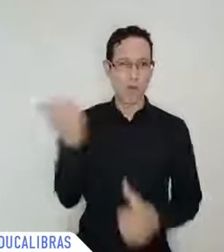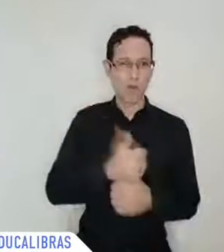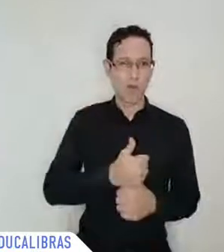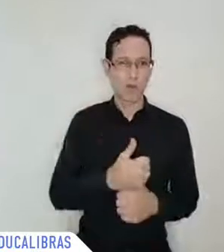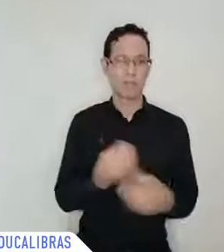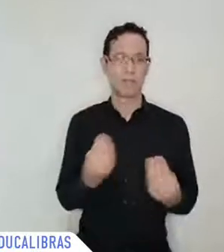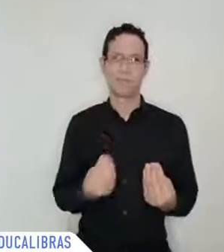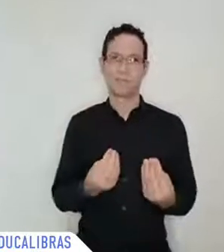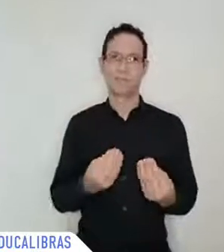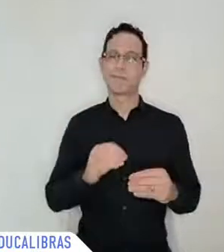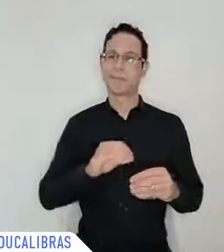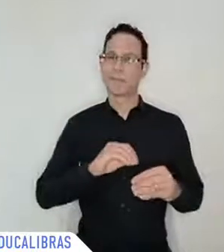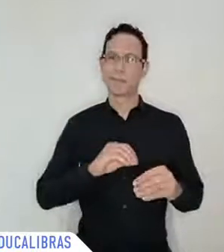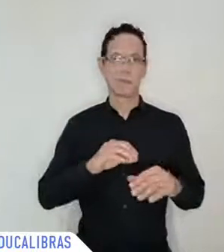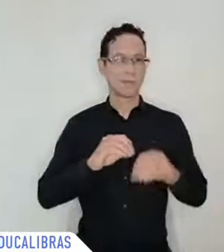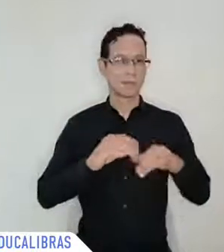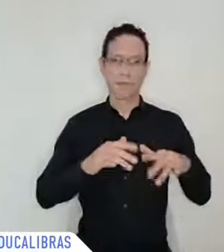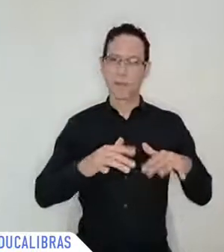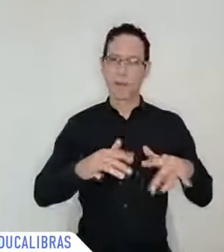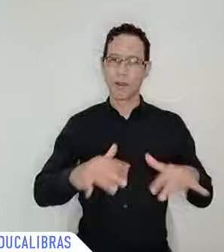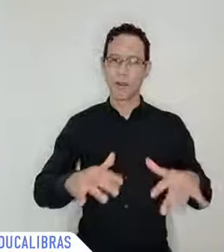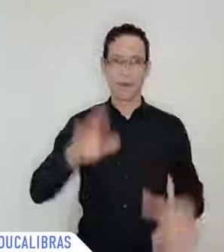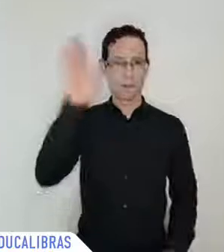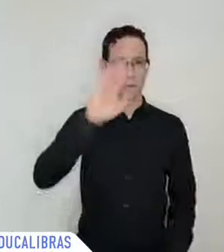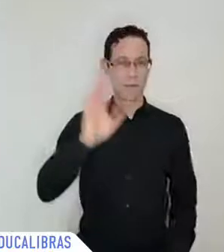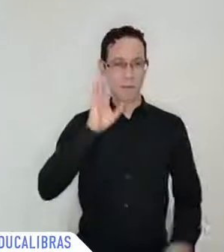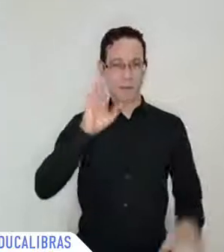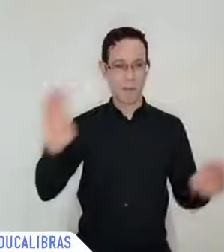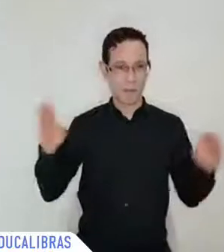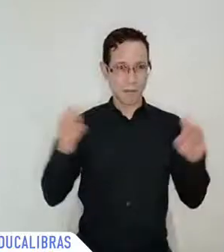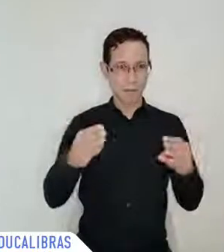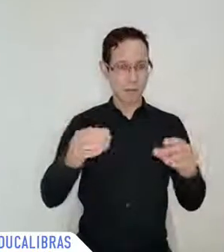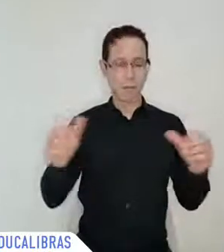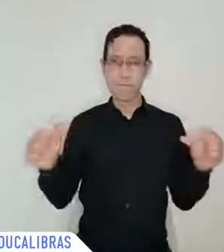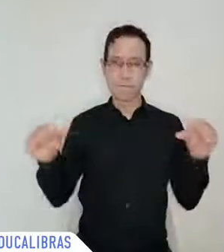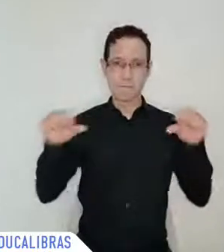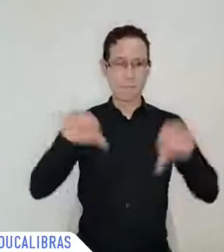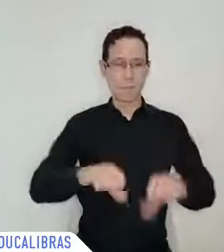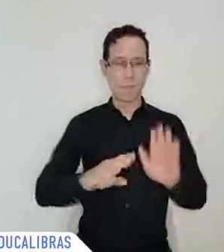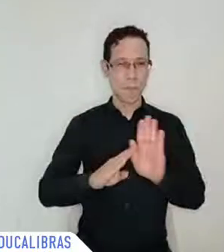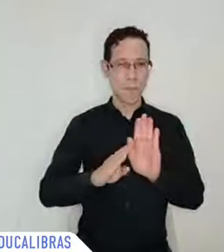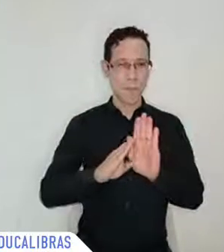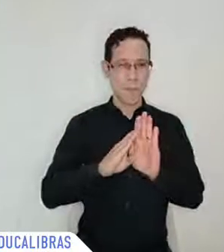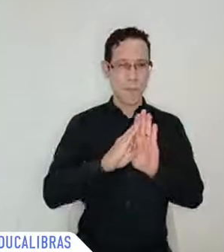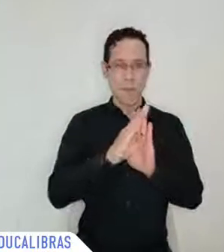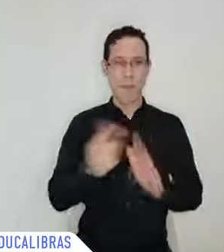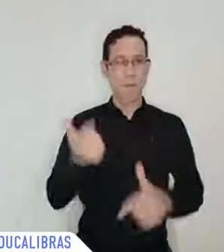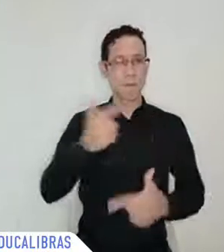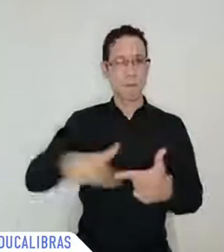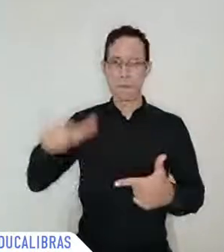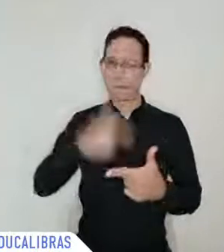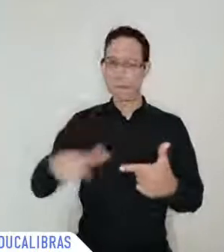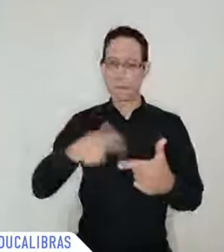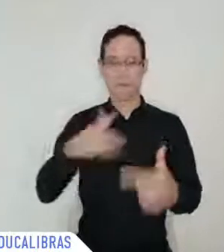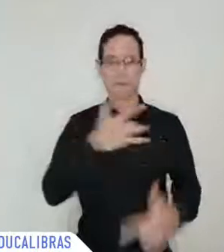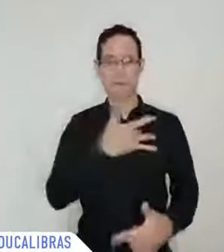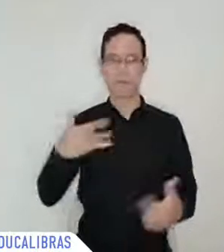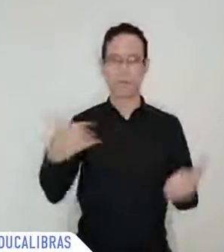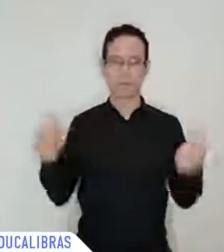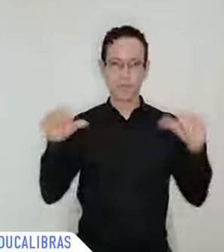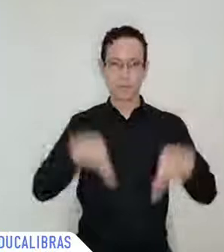concerning the COVID-19, which contributed with putting Brazil into a central threat to global health.